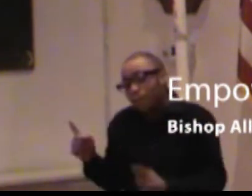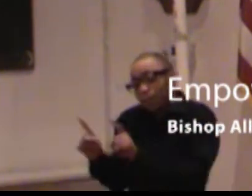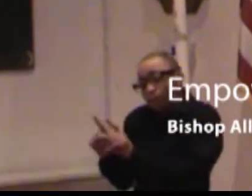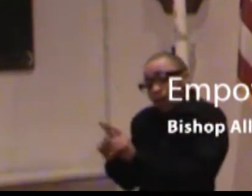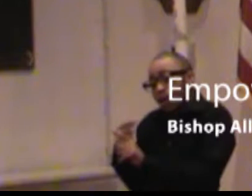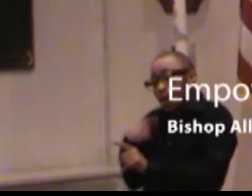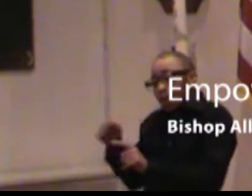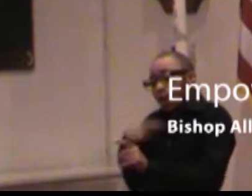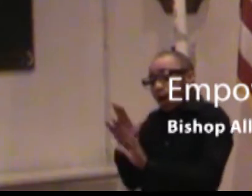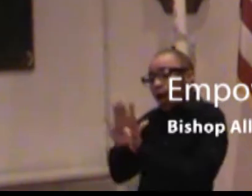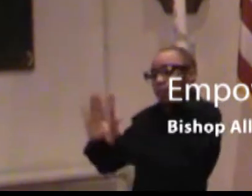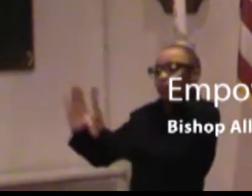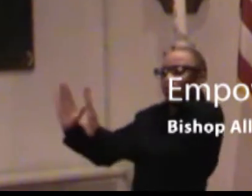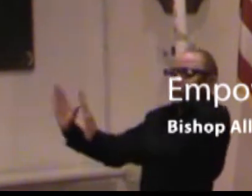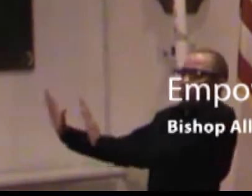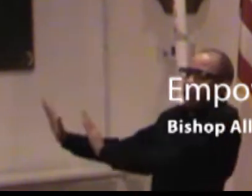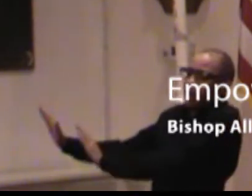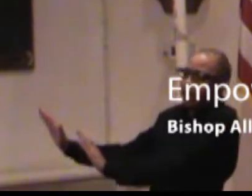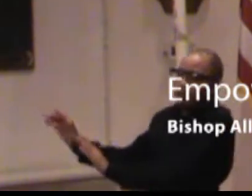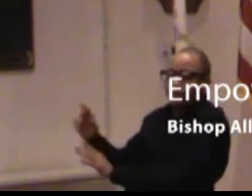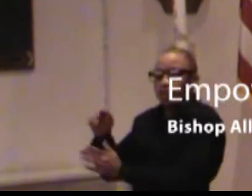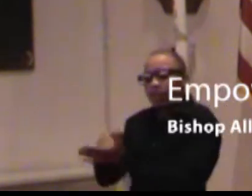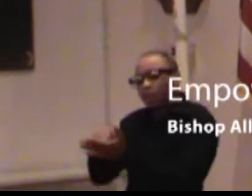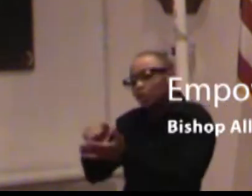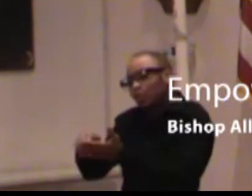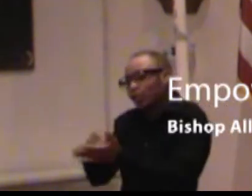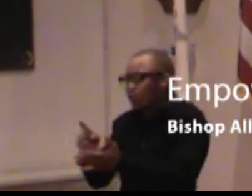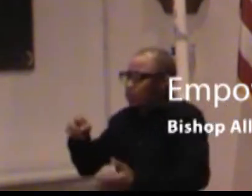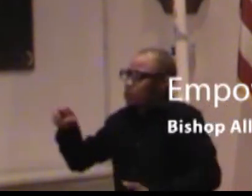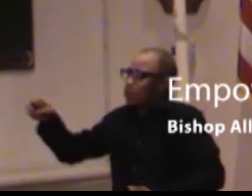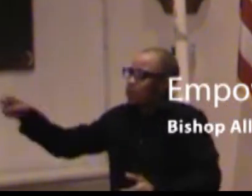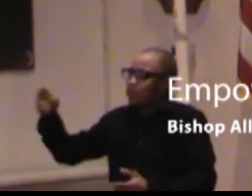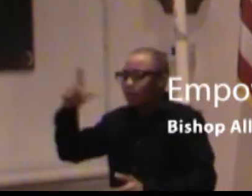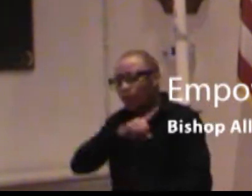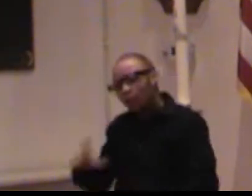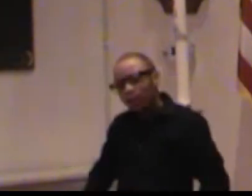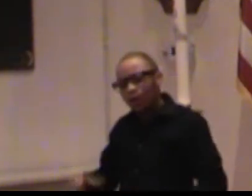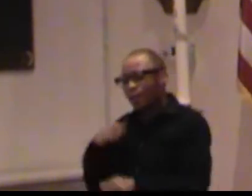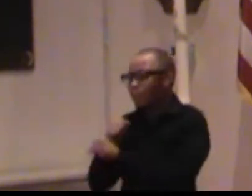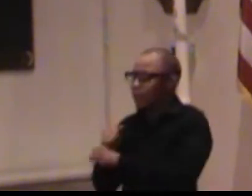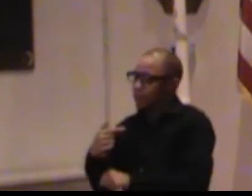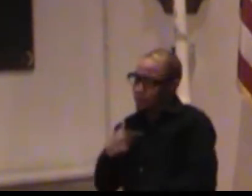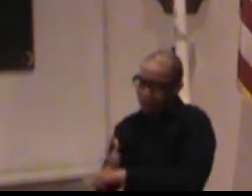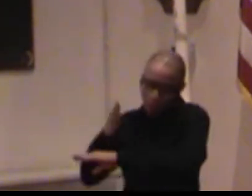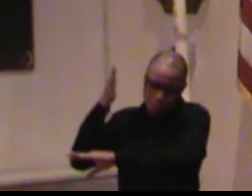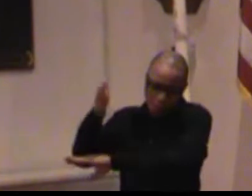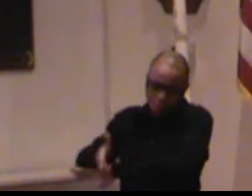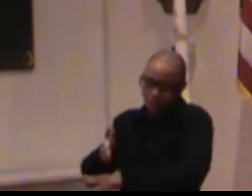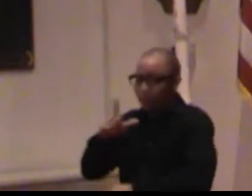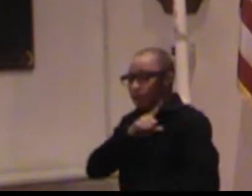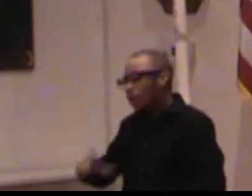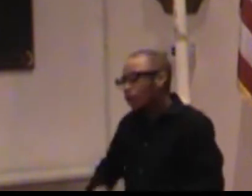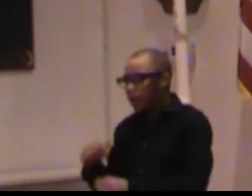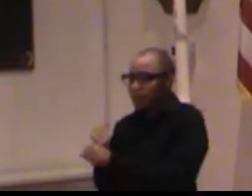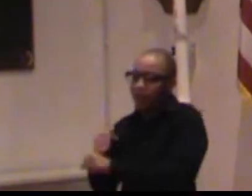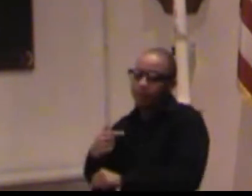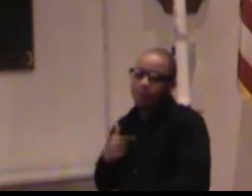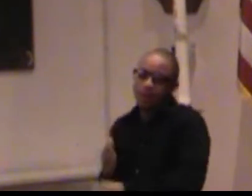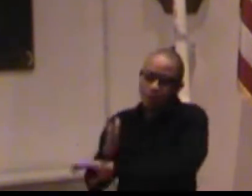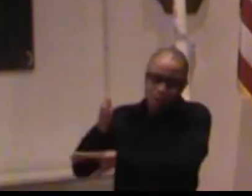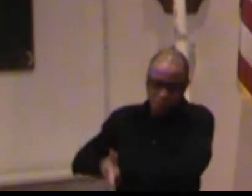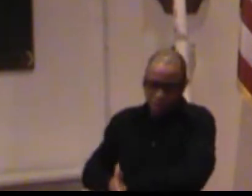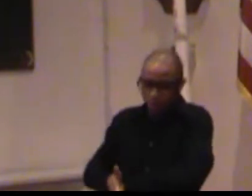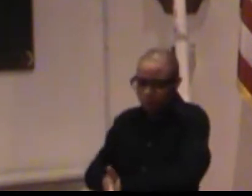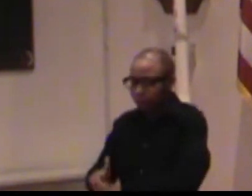the more I pushed you out. He goes on in the chorus and says, Lord, make me over. Lord, make me